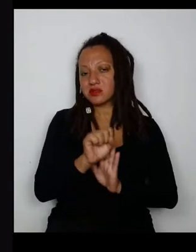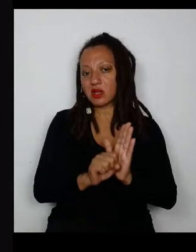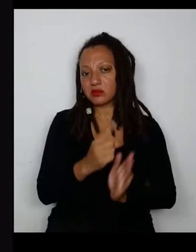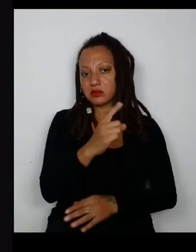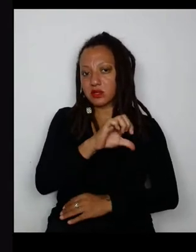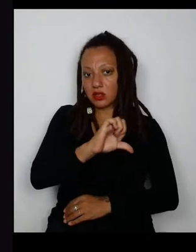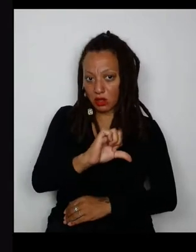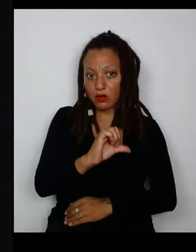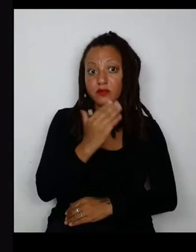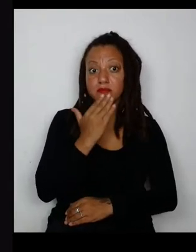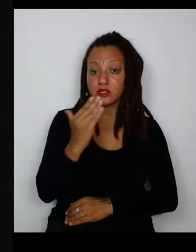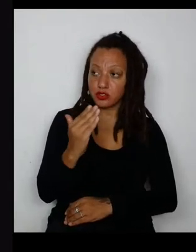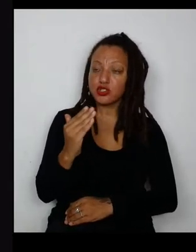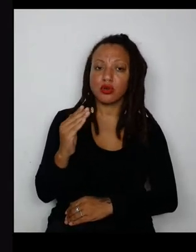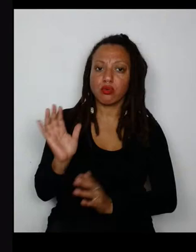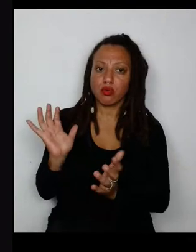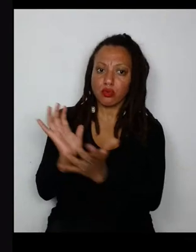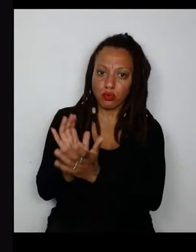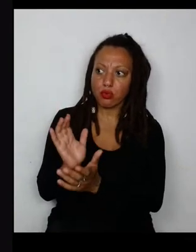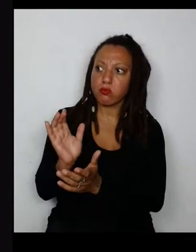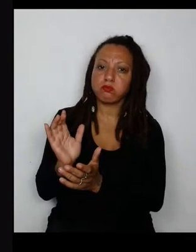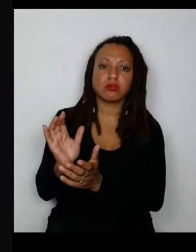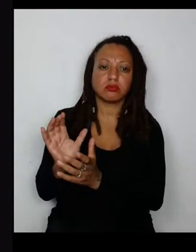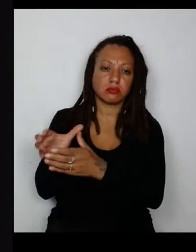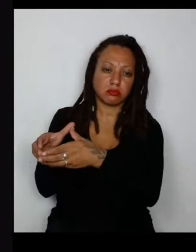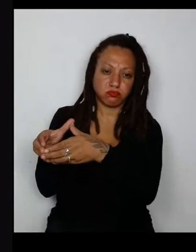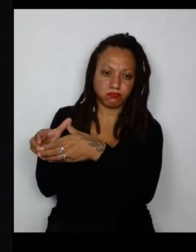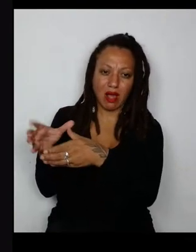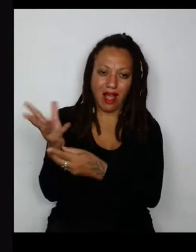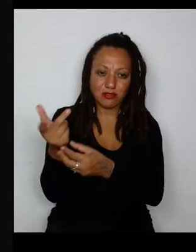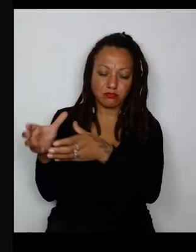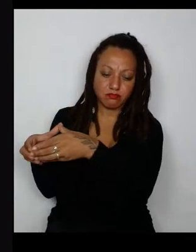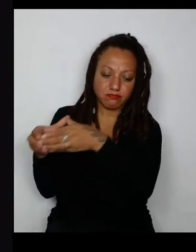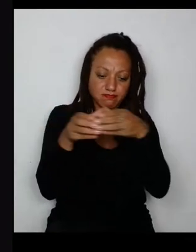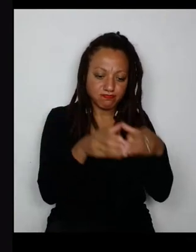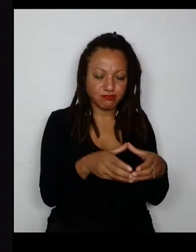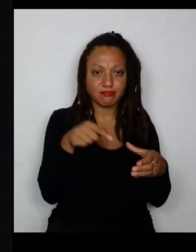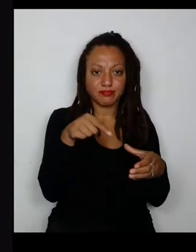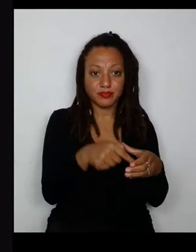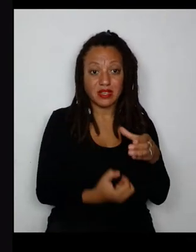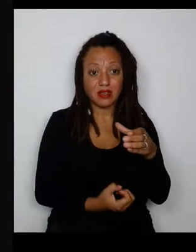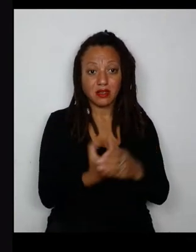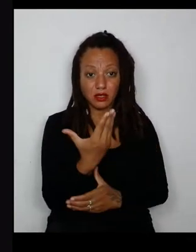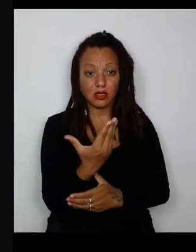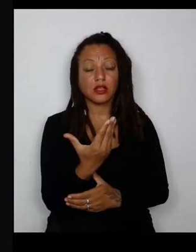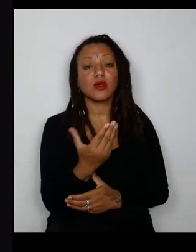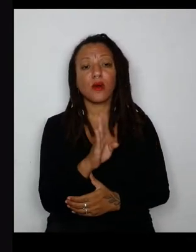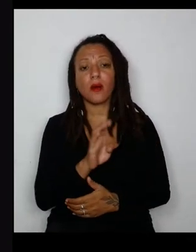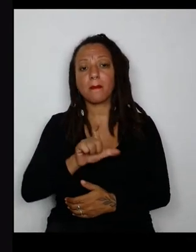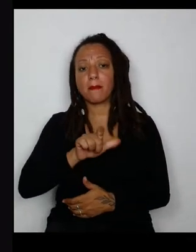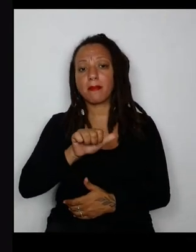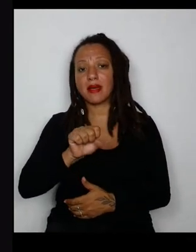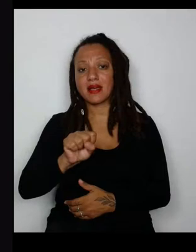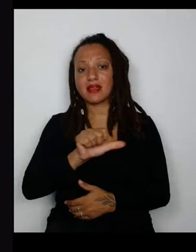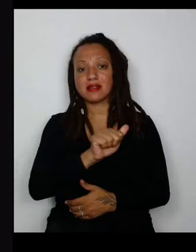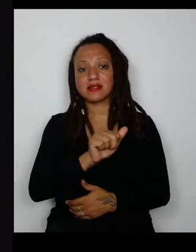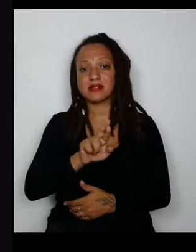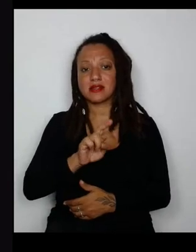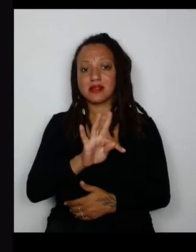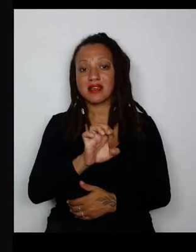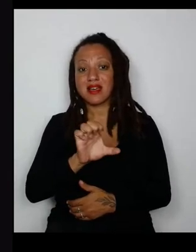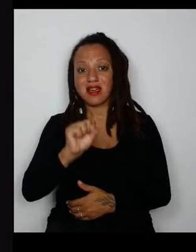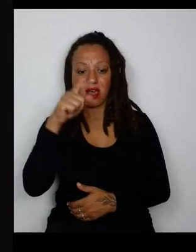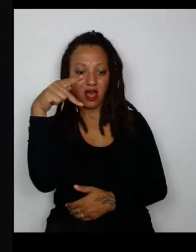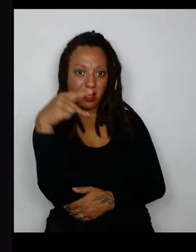the early 19th century and the french mission arrived at brazil and founded an imperial